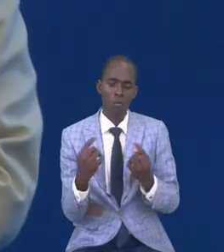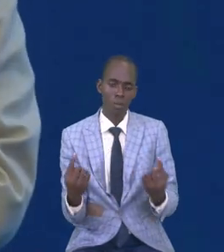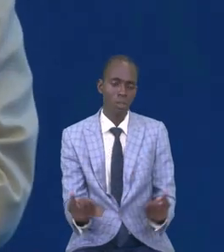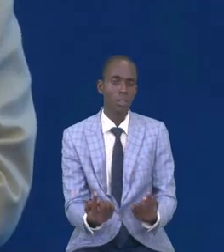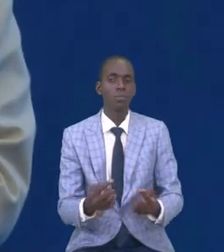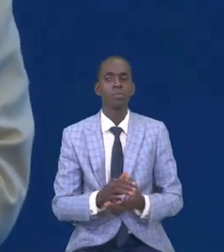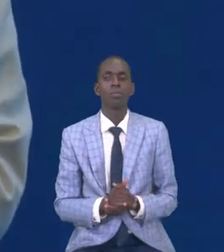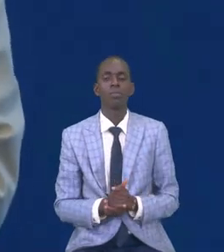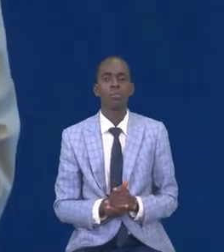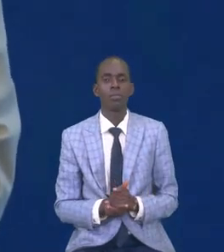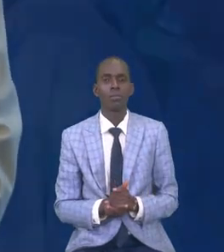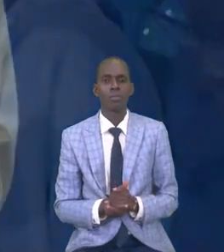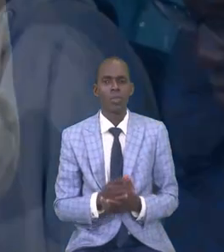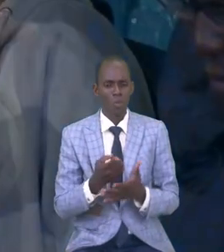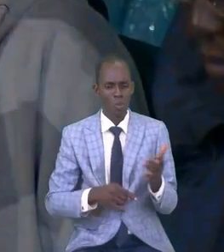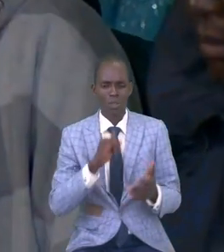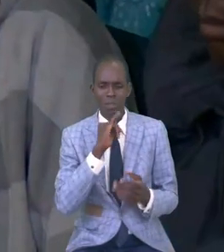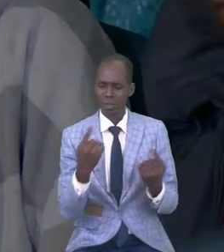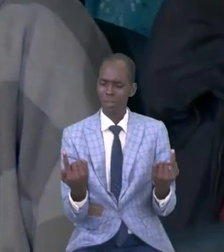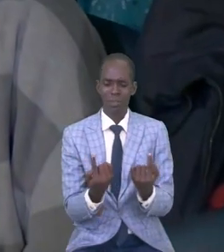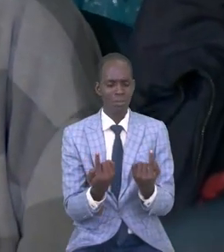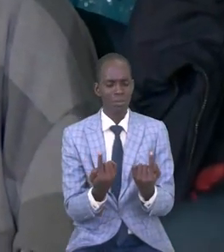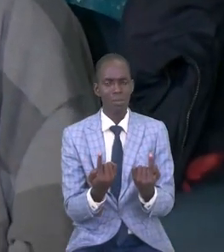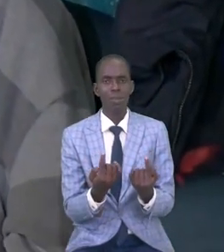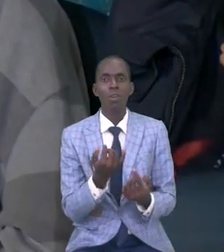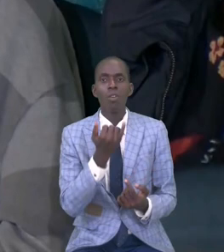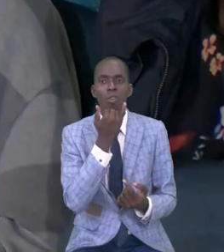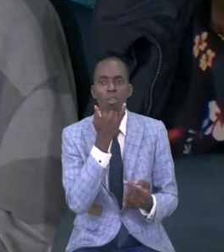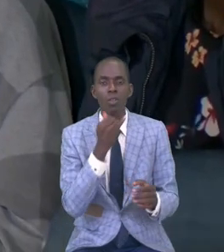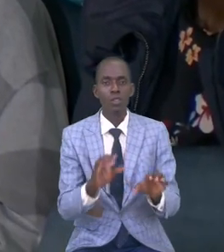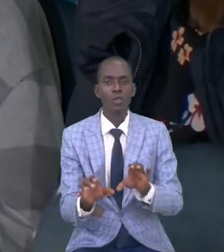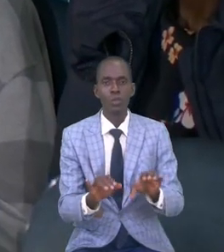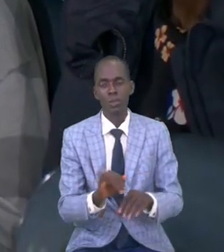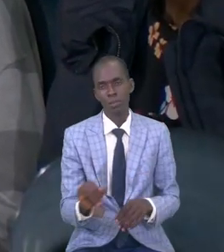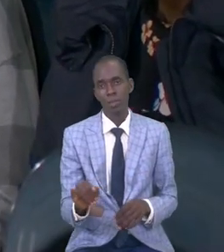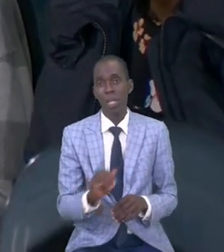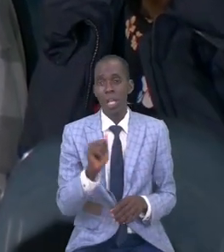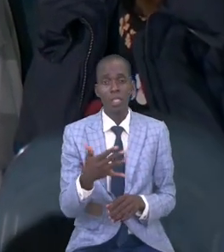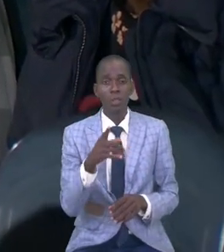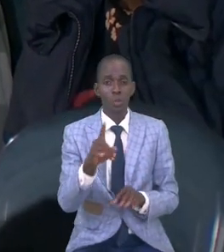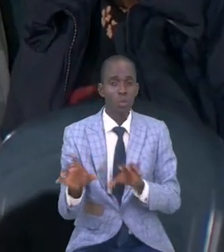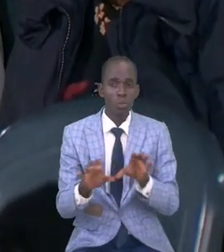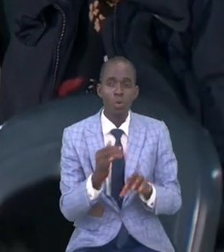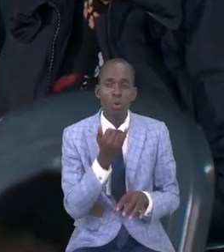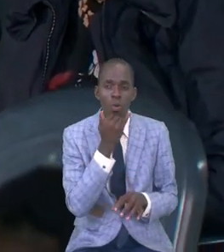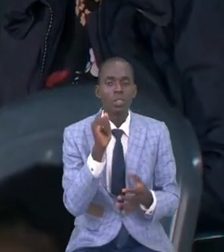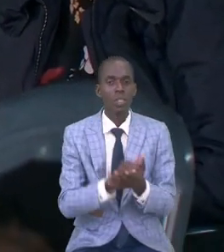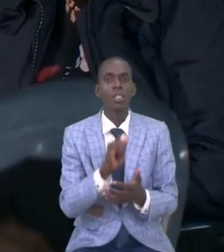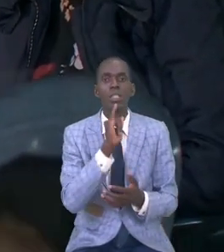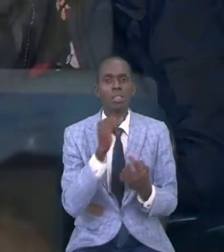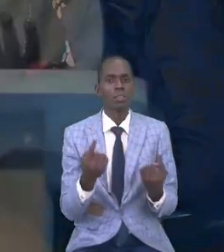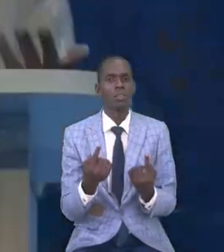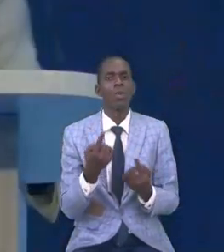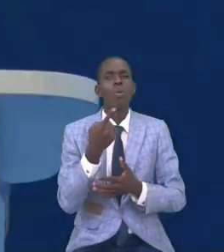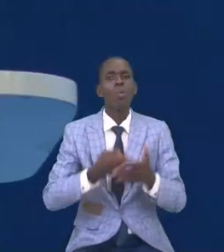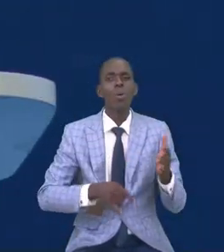sin. What's sin? Wrongdoing. Anything we do wrong, that's sin. What's